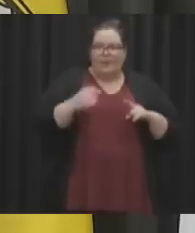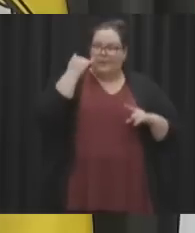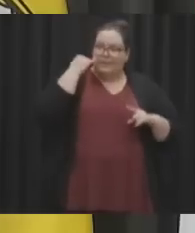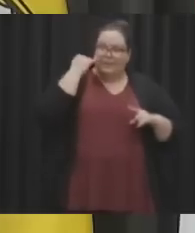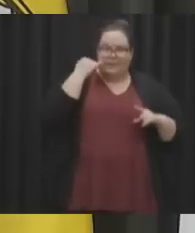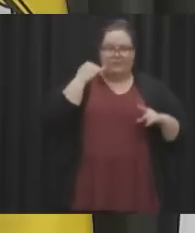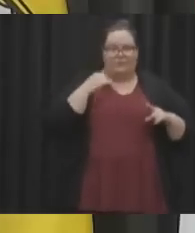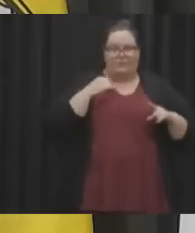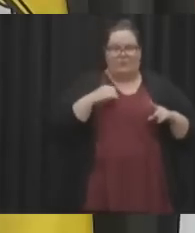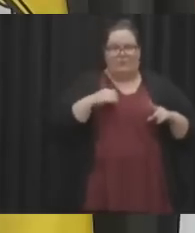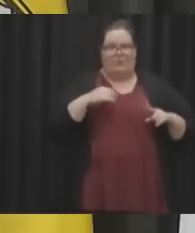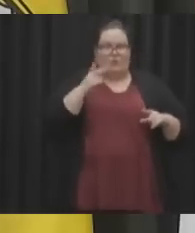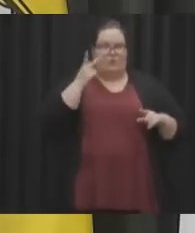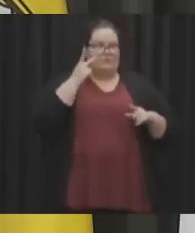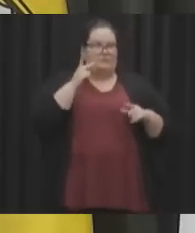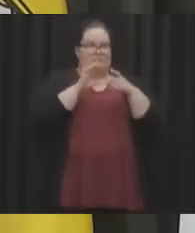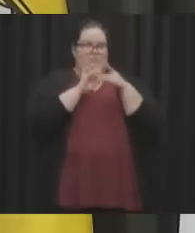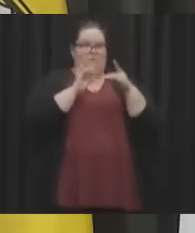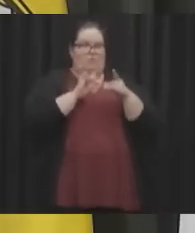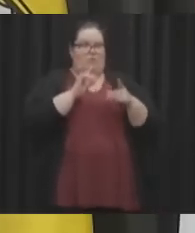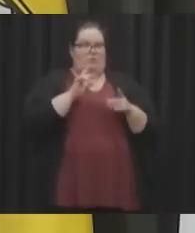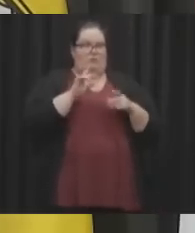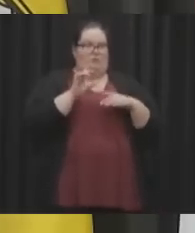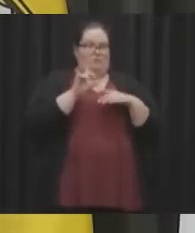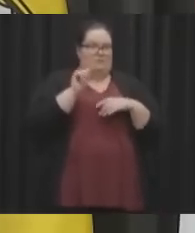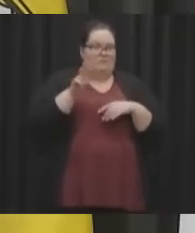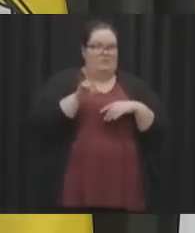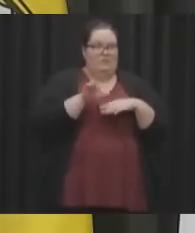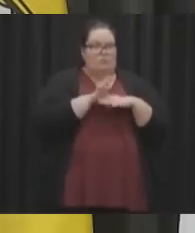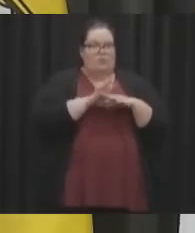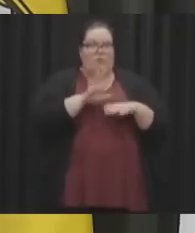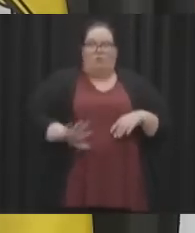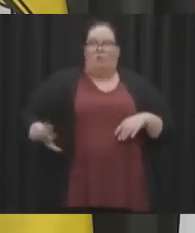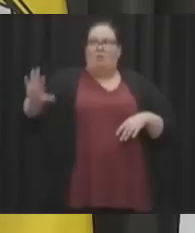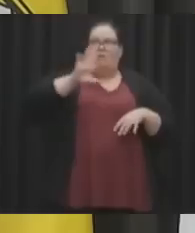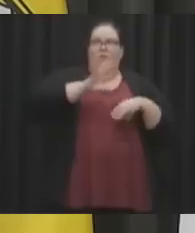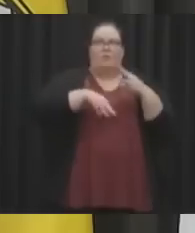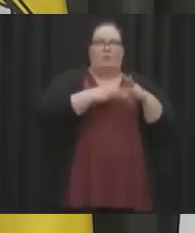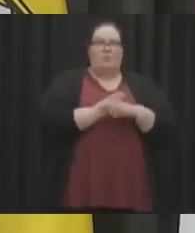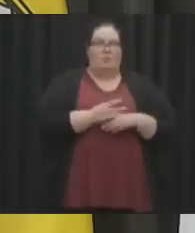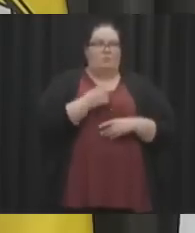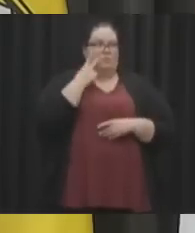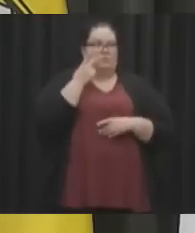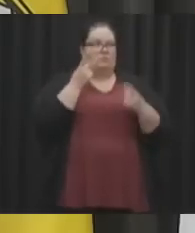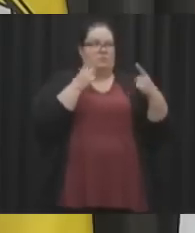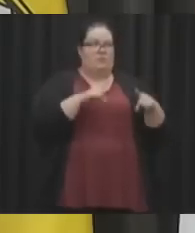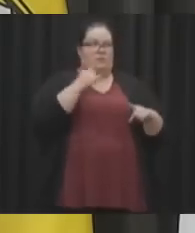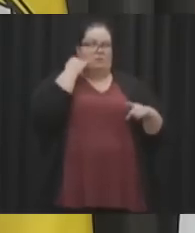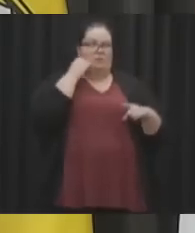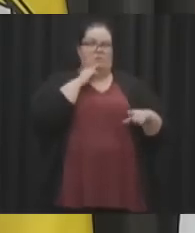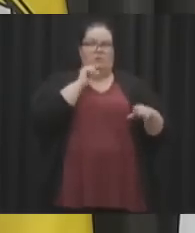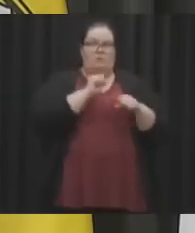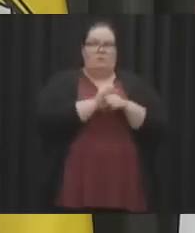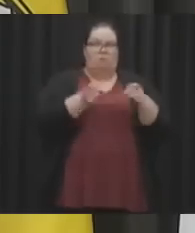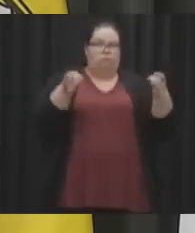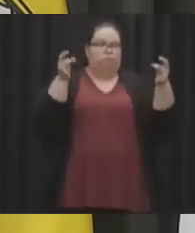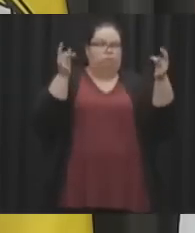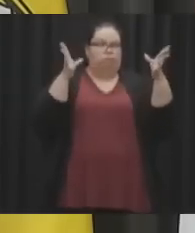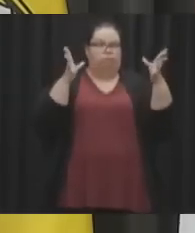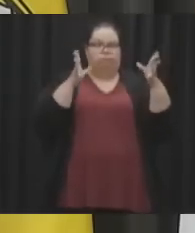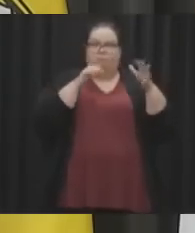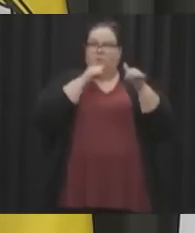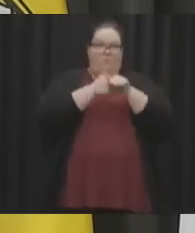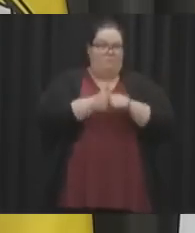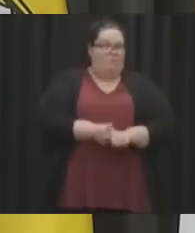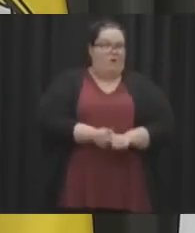thankful, as the doctor said, for all that we have. But use that as well as a reminder for all that we could lose if we do not act together at